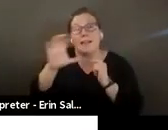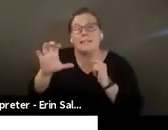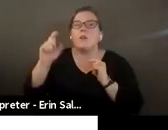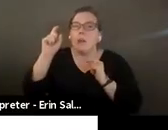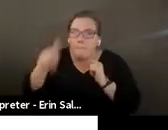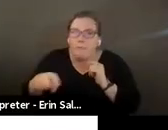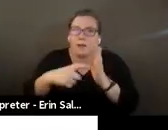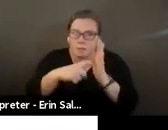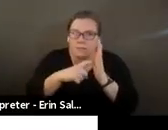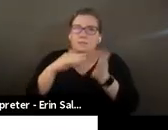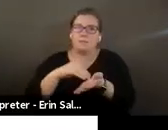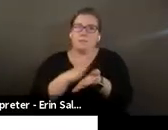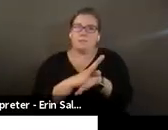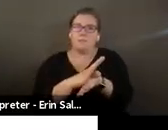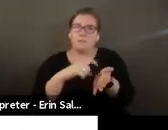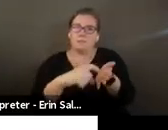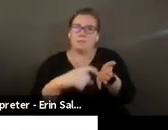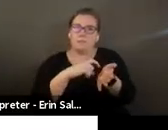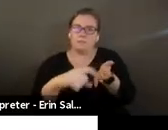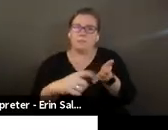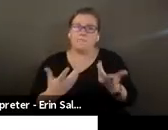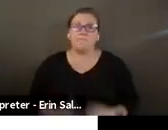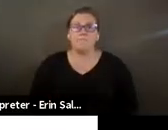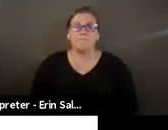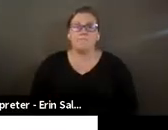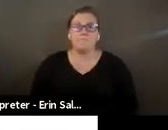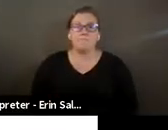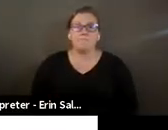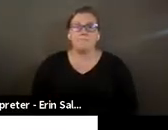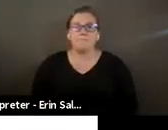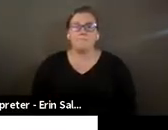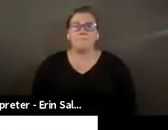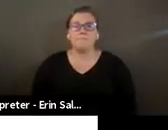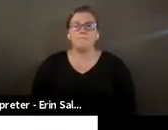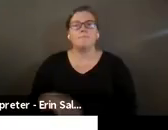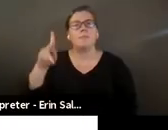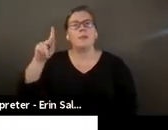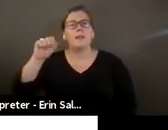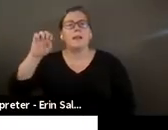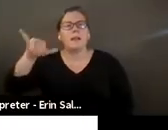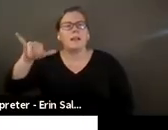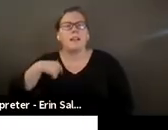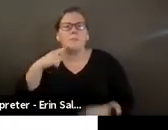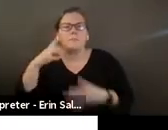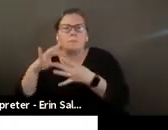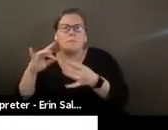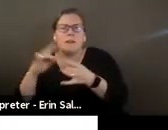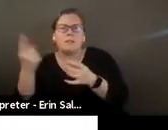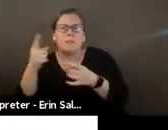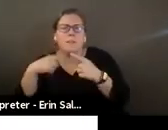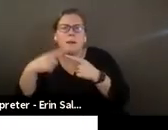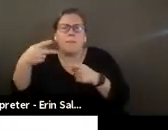bottom. Next slide. Hey, Casey, I'm gonna briefly say something in regards to